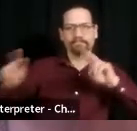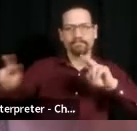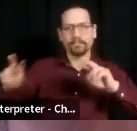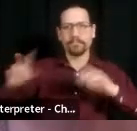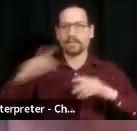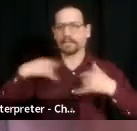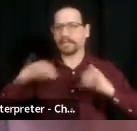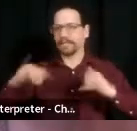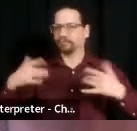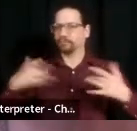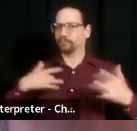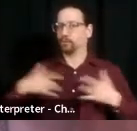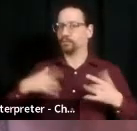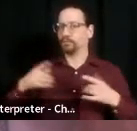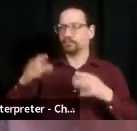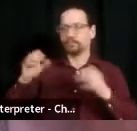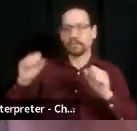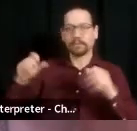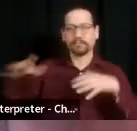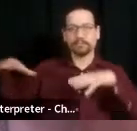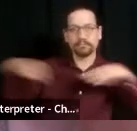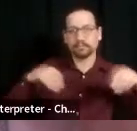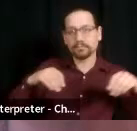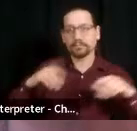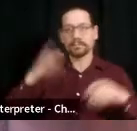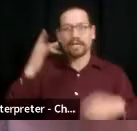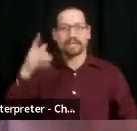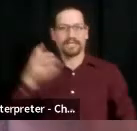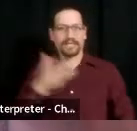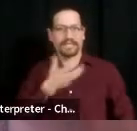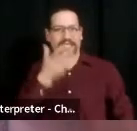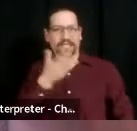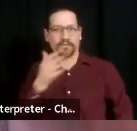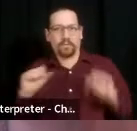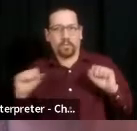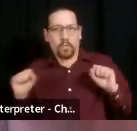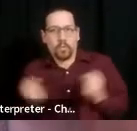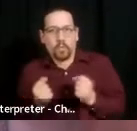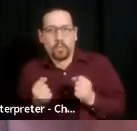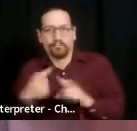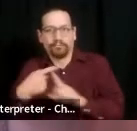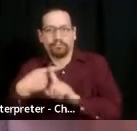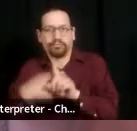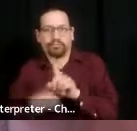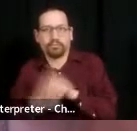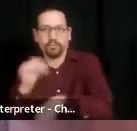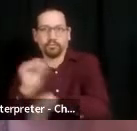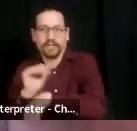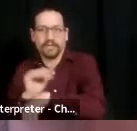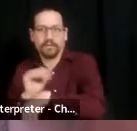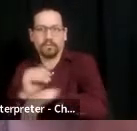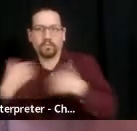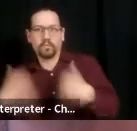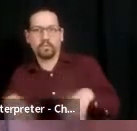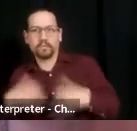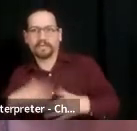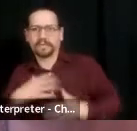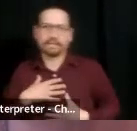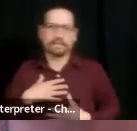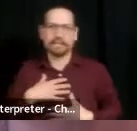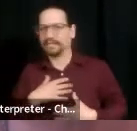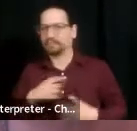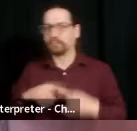heat in most homes in an area where we're going to be a wind chill in the single digits and over the next 24 hours, 36